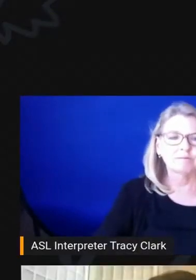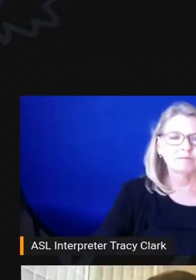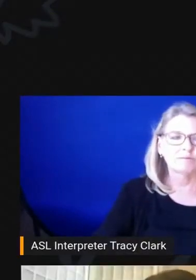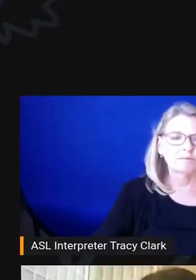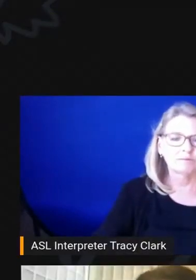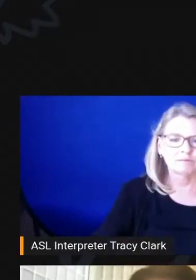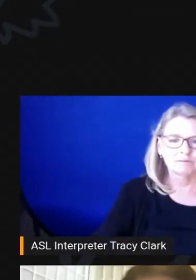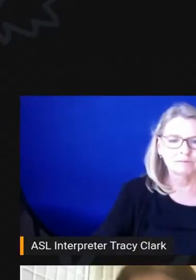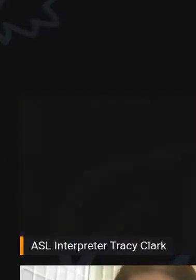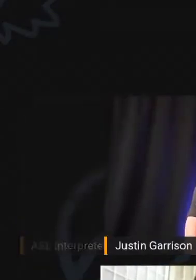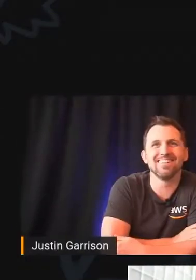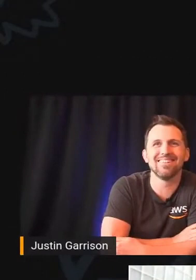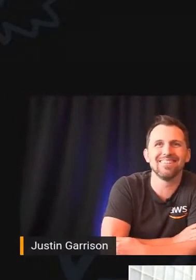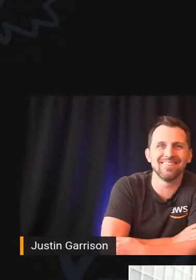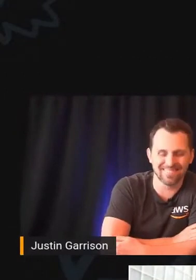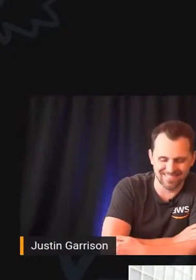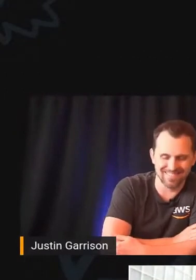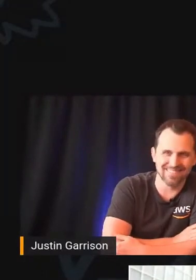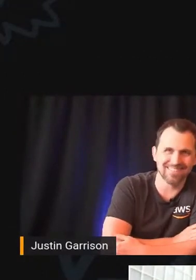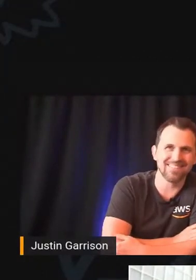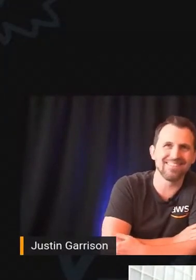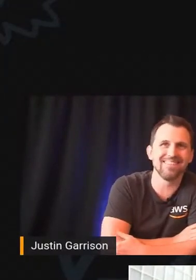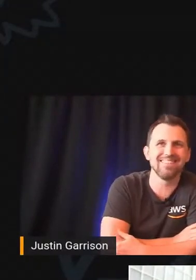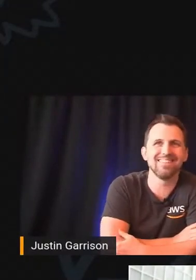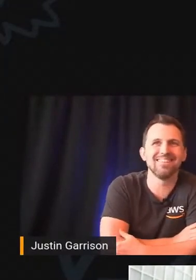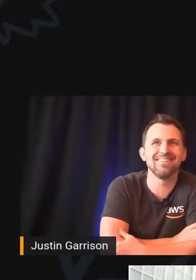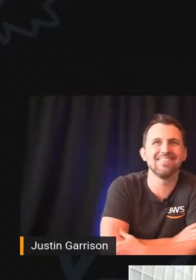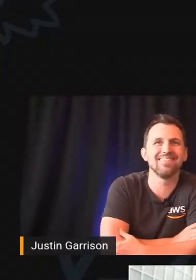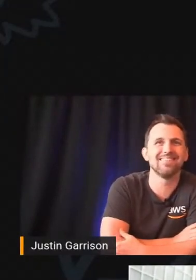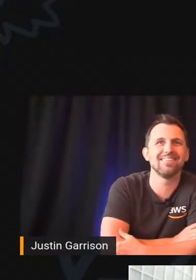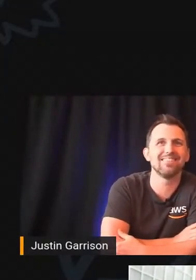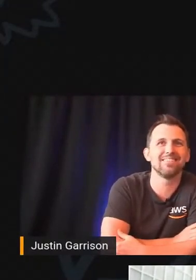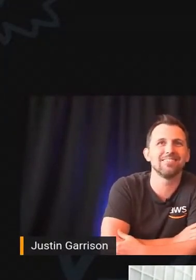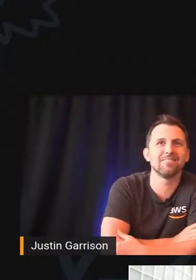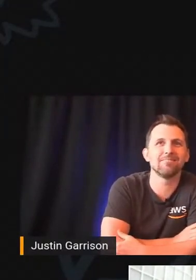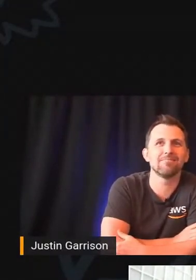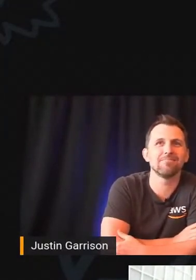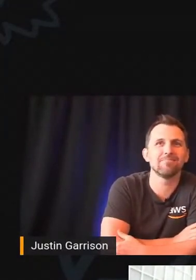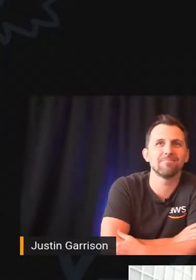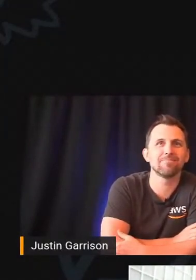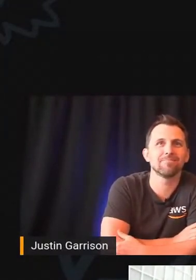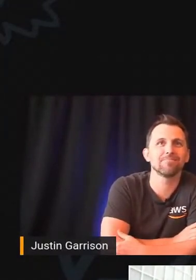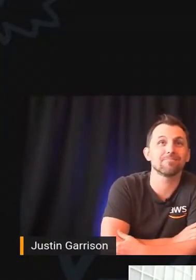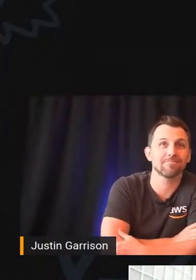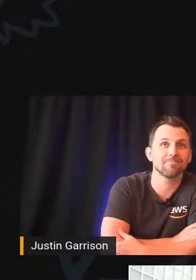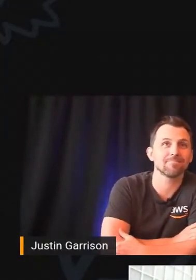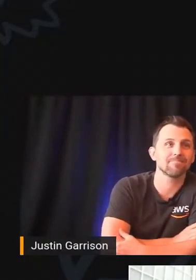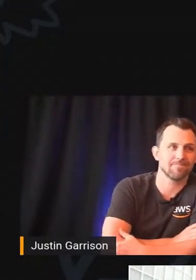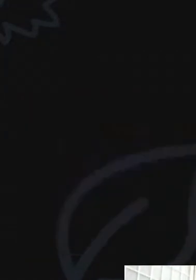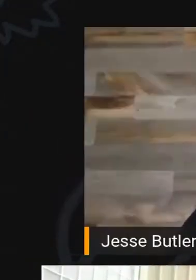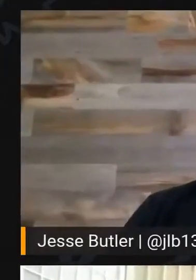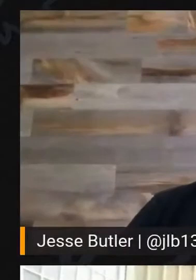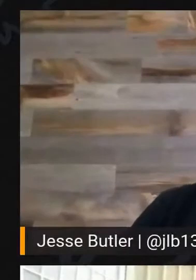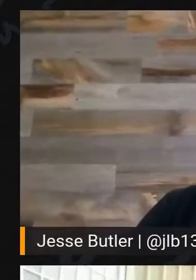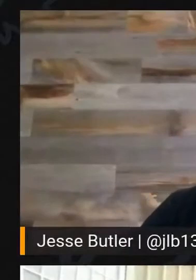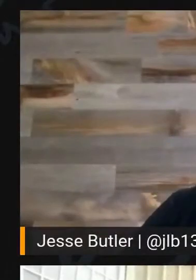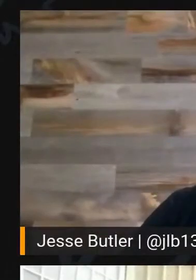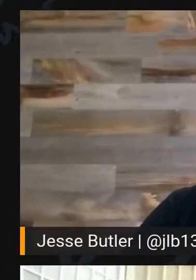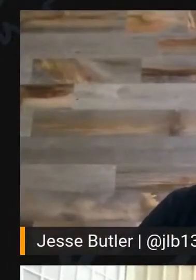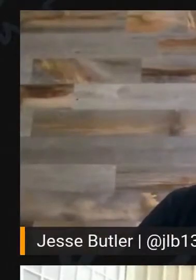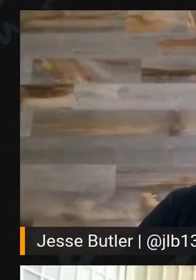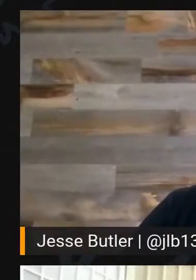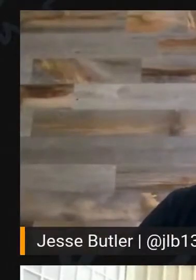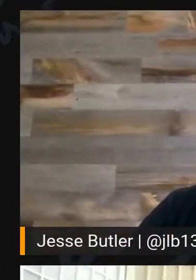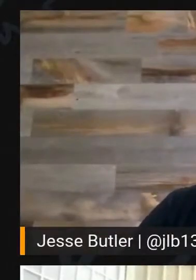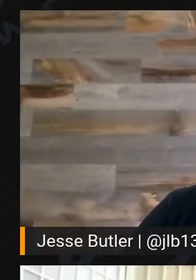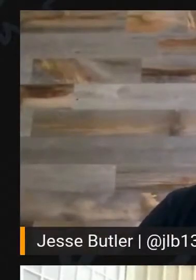no. You disappeared. You're back. All right. Justin's going to take a break. Thanks, Justin, for everything.